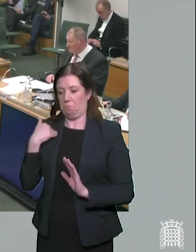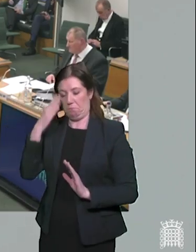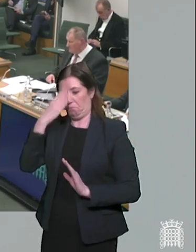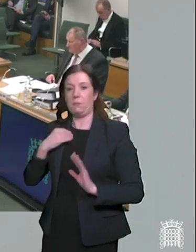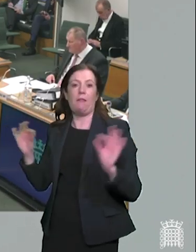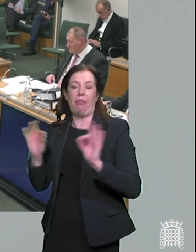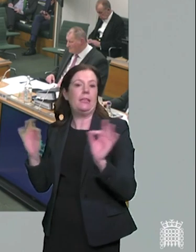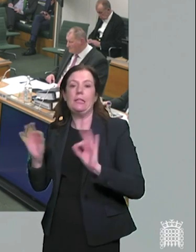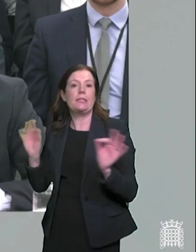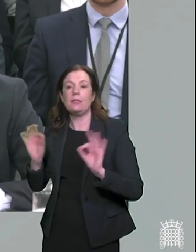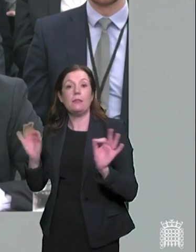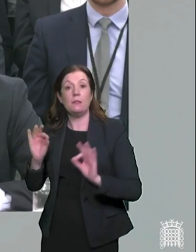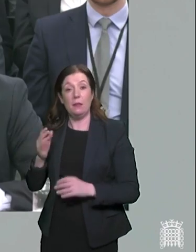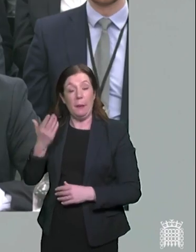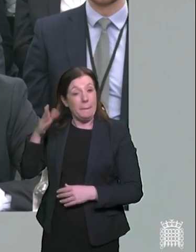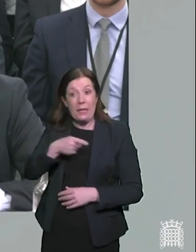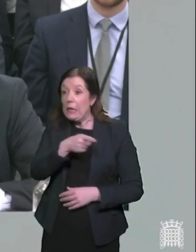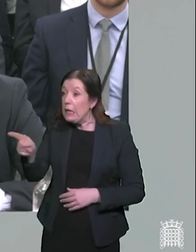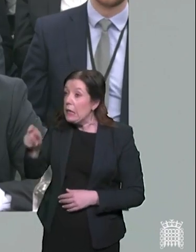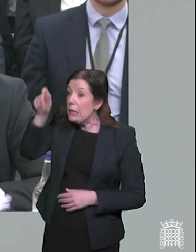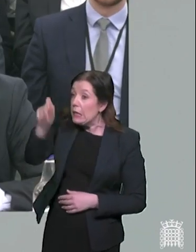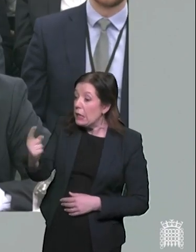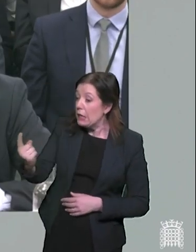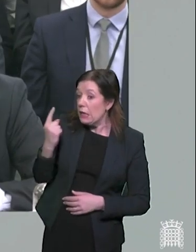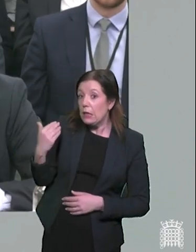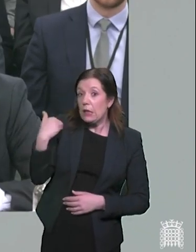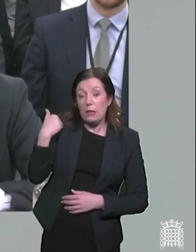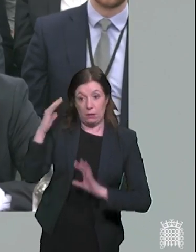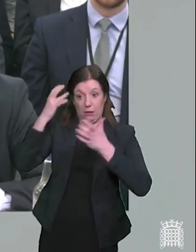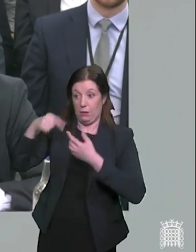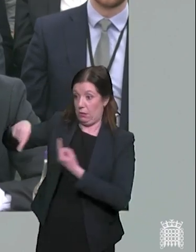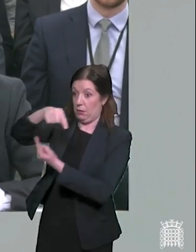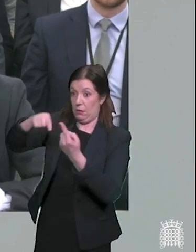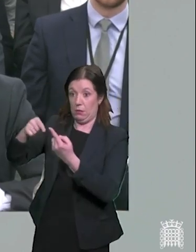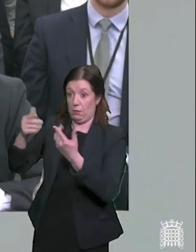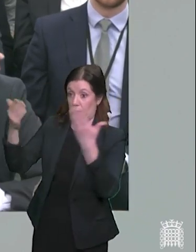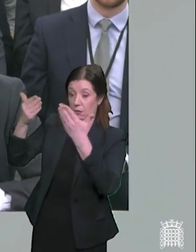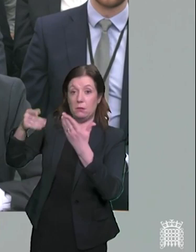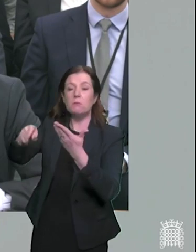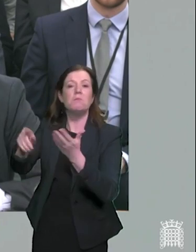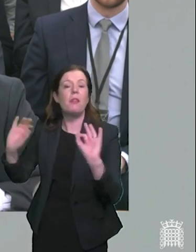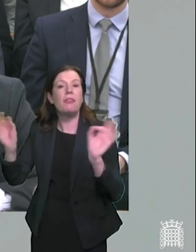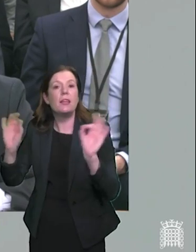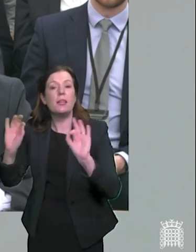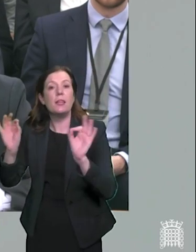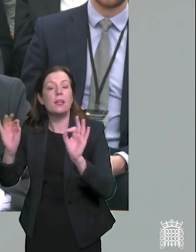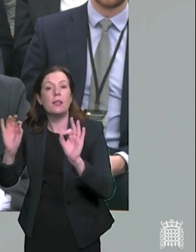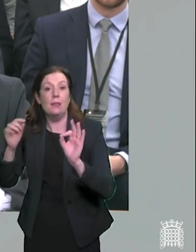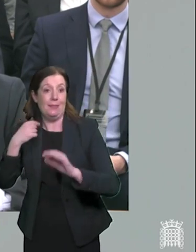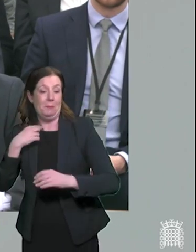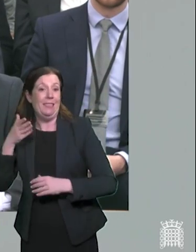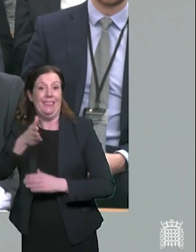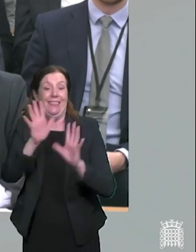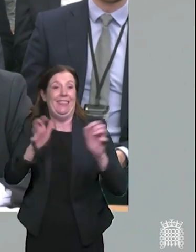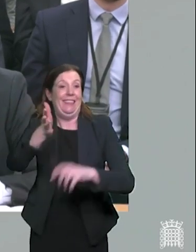is the crucial point. Nobody raised any anxieties about that event with me before I stood up in the House of